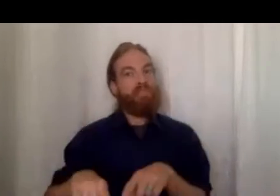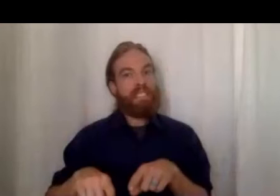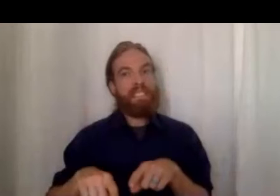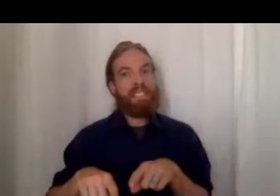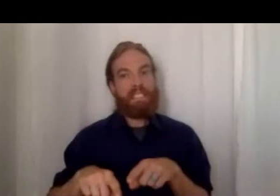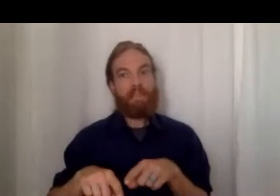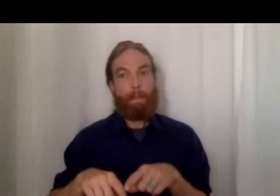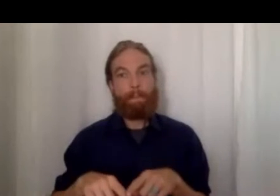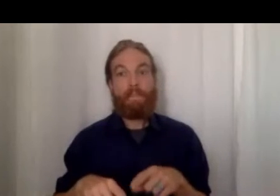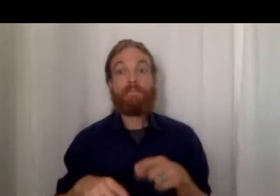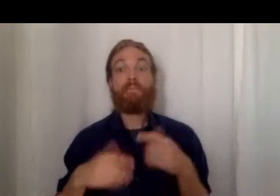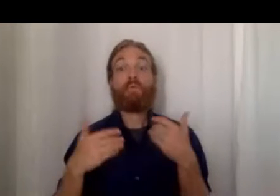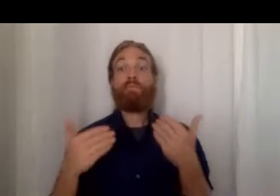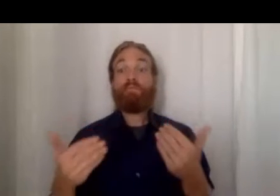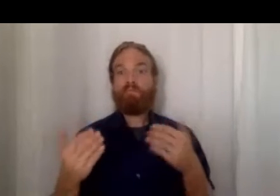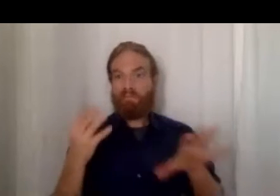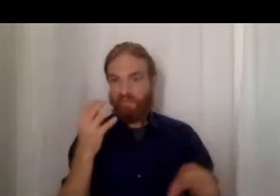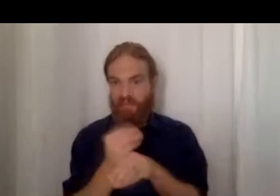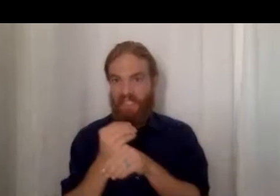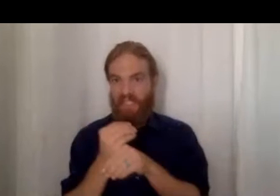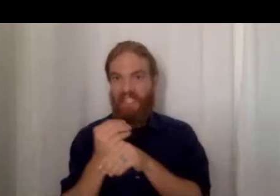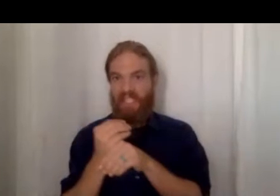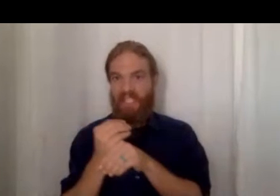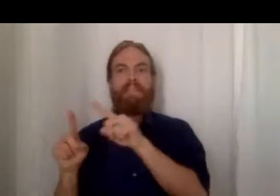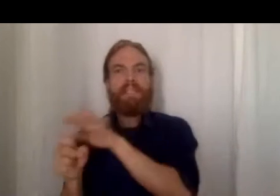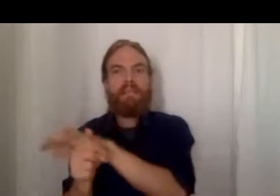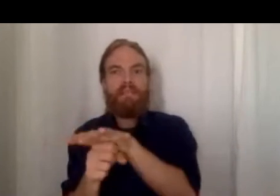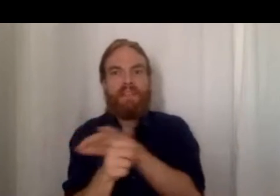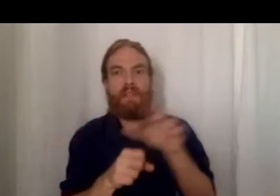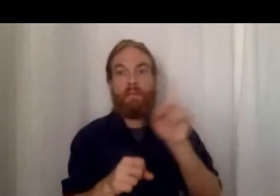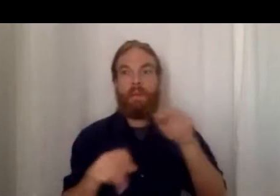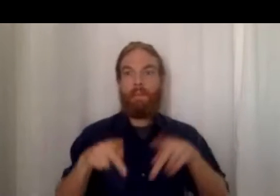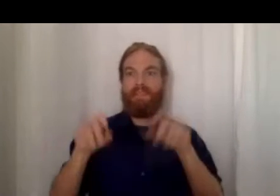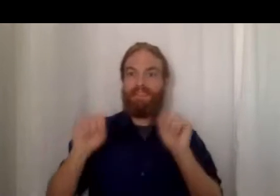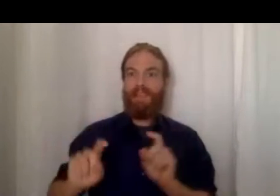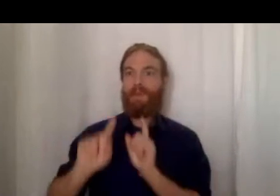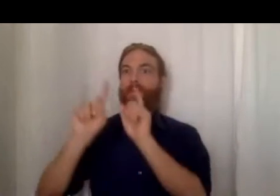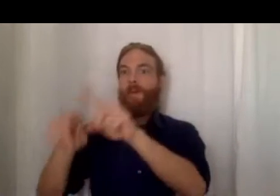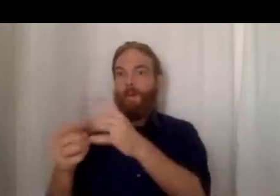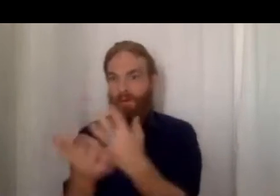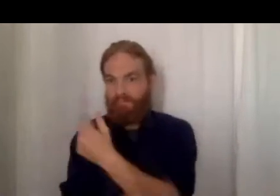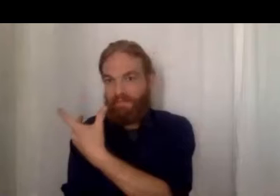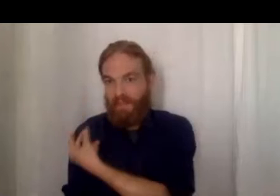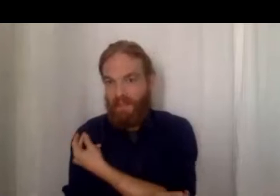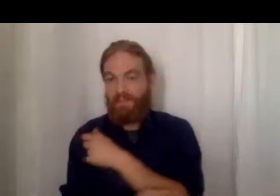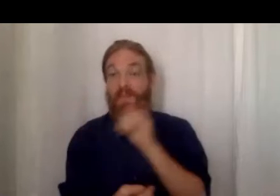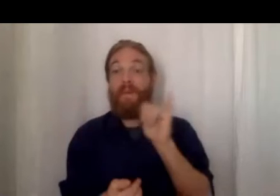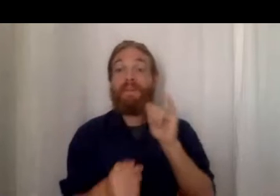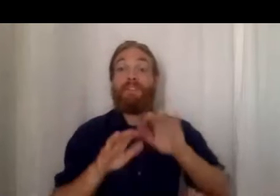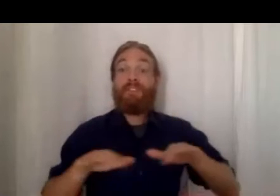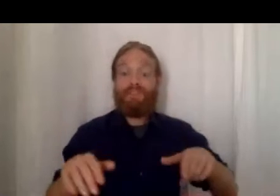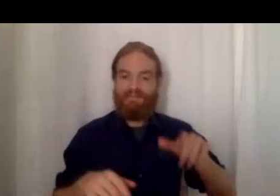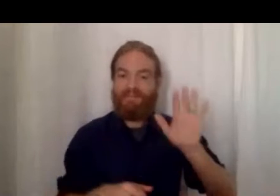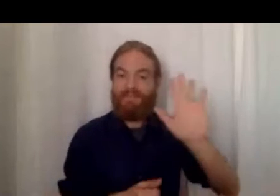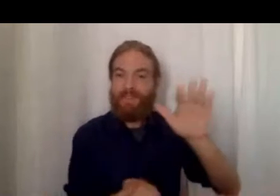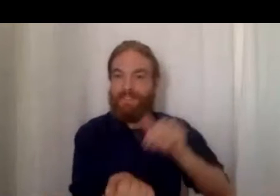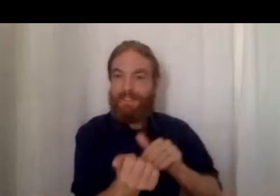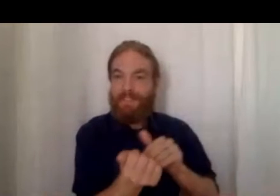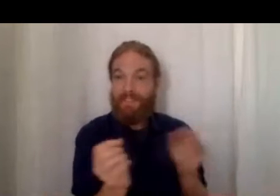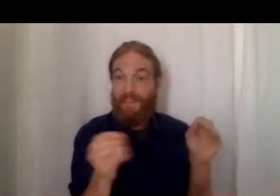primary care pediatrics practices giving the vaccines, sending mobile vaccine units to the